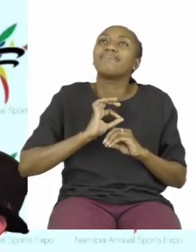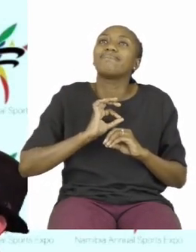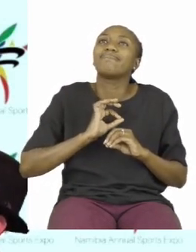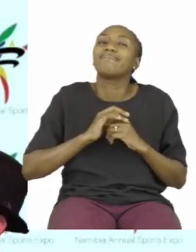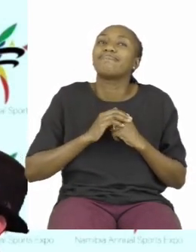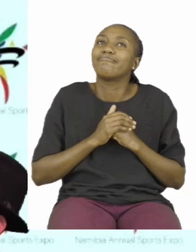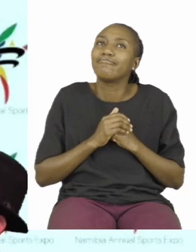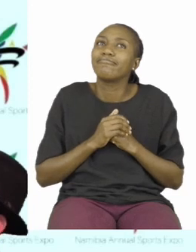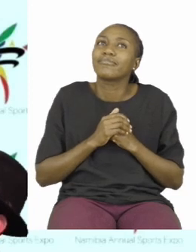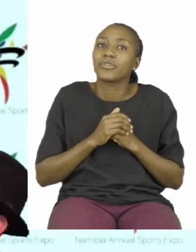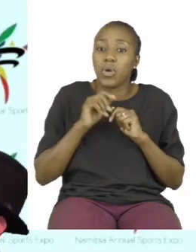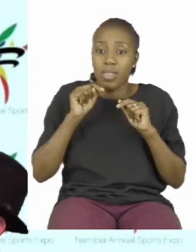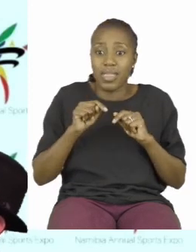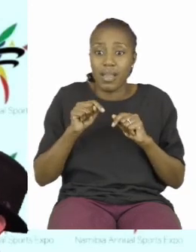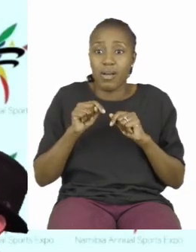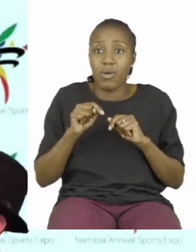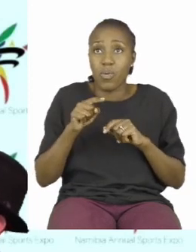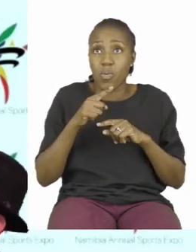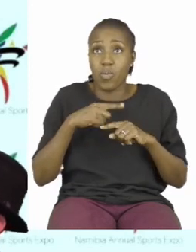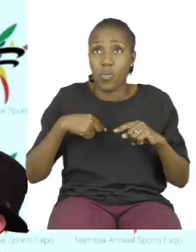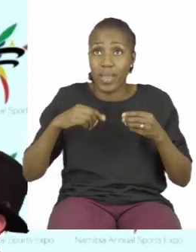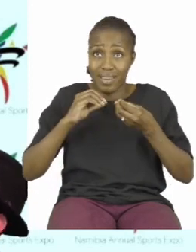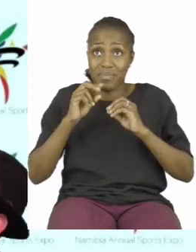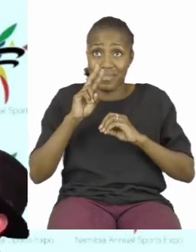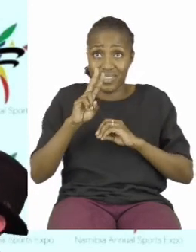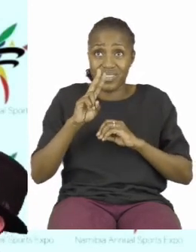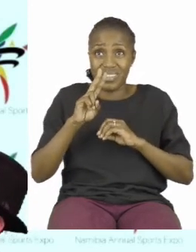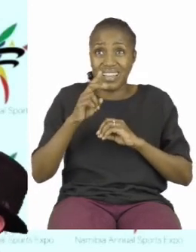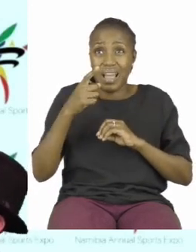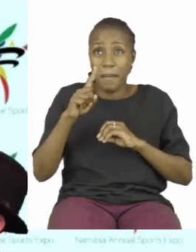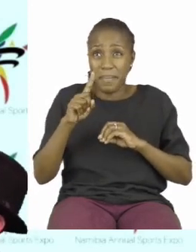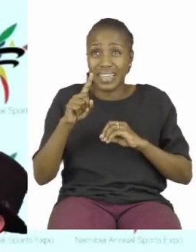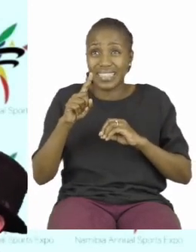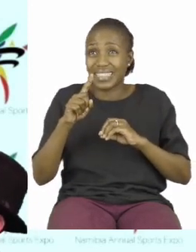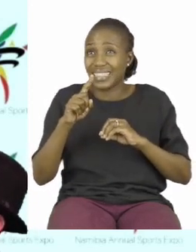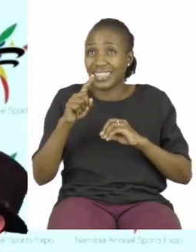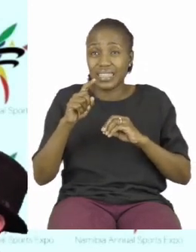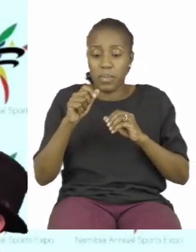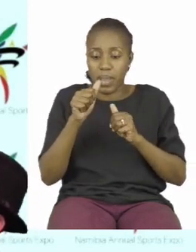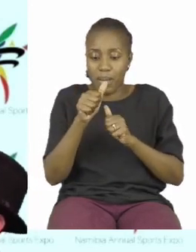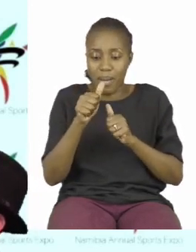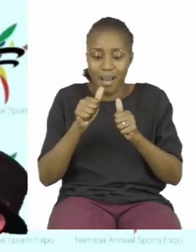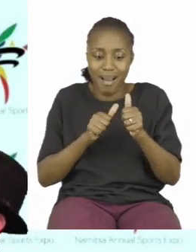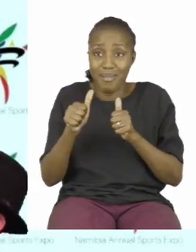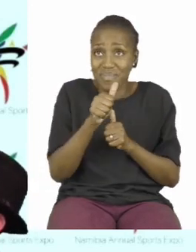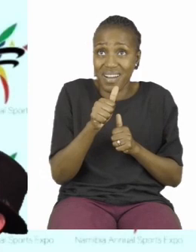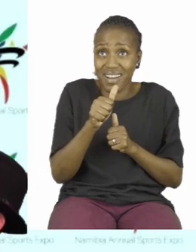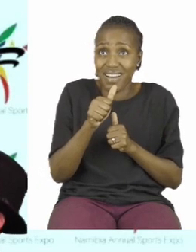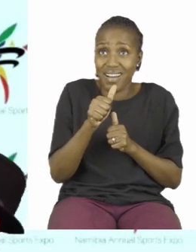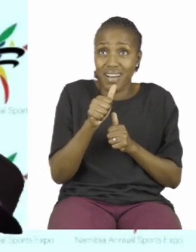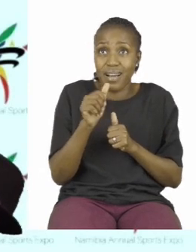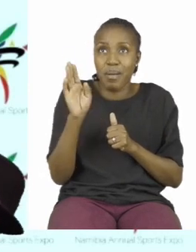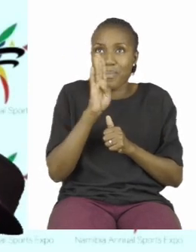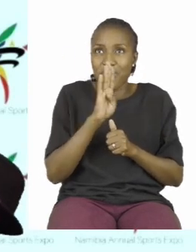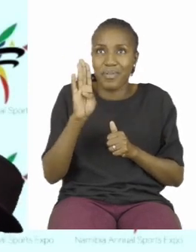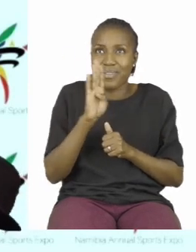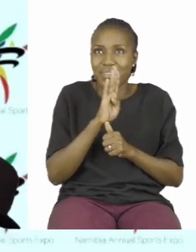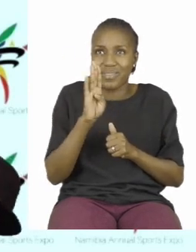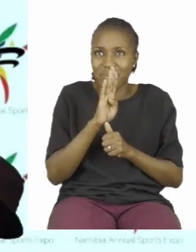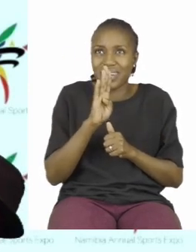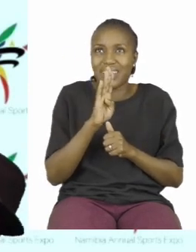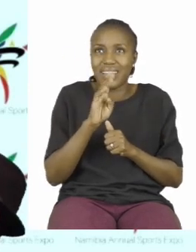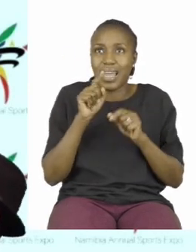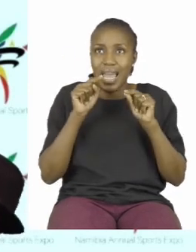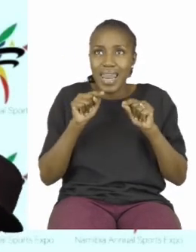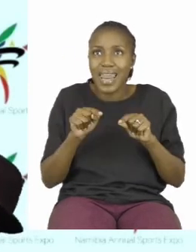we've overtaken Botswana, but we are failing to go ahead and become number 1. Who do you need to